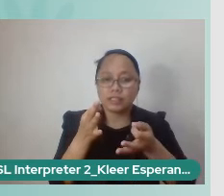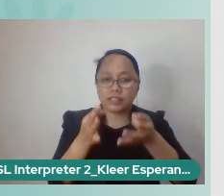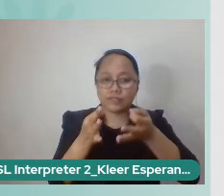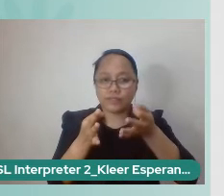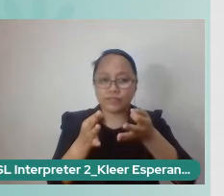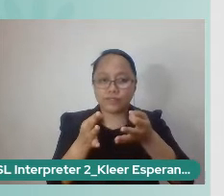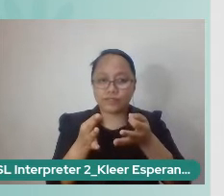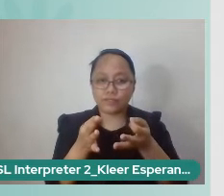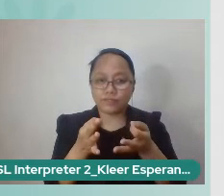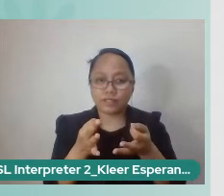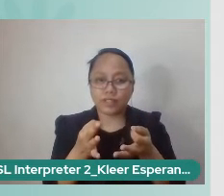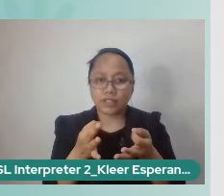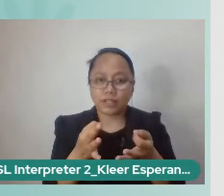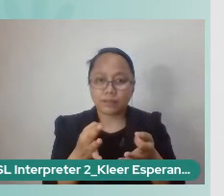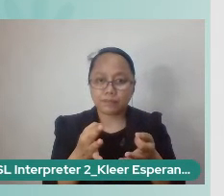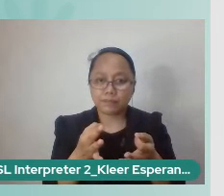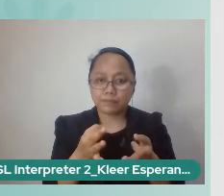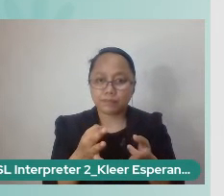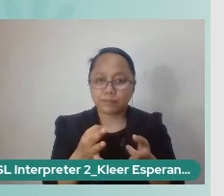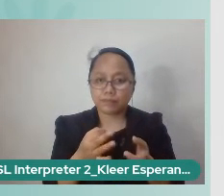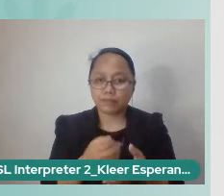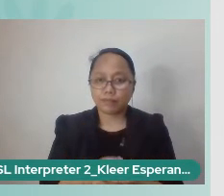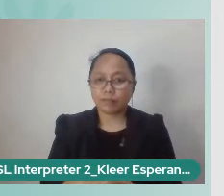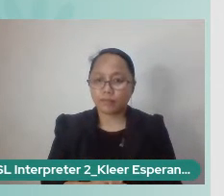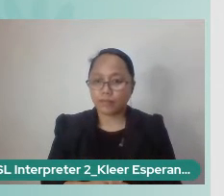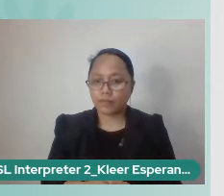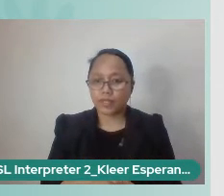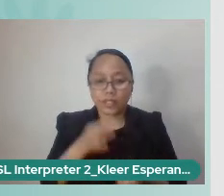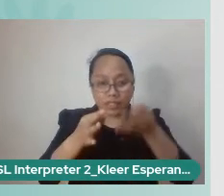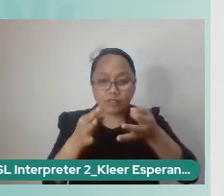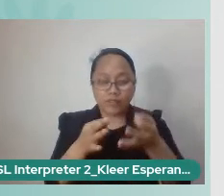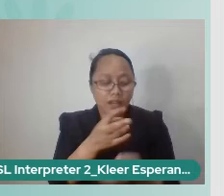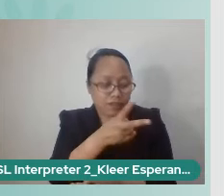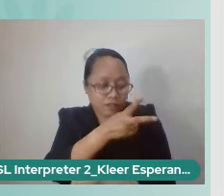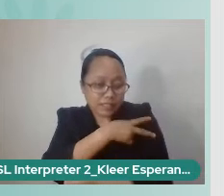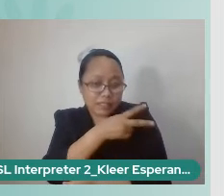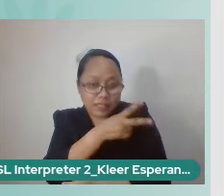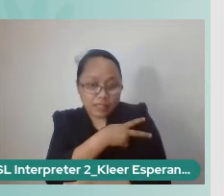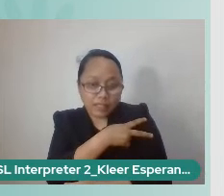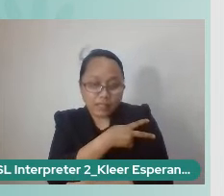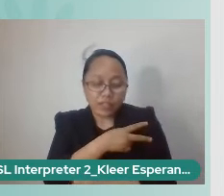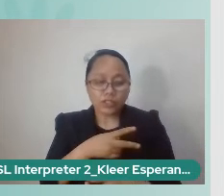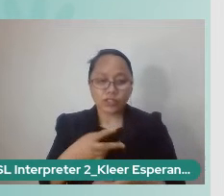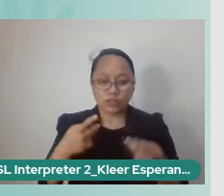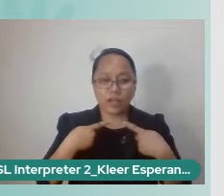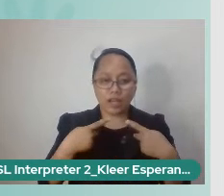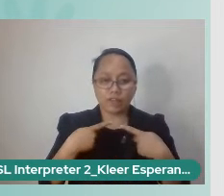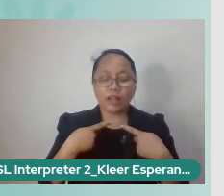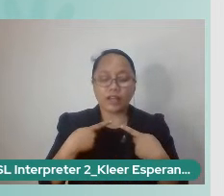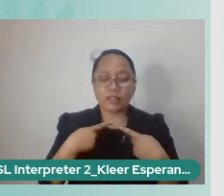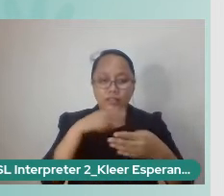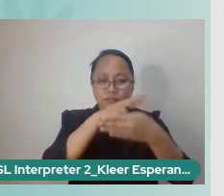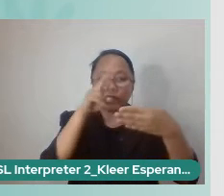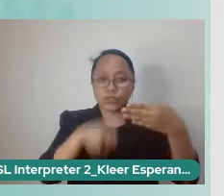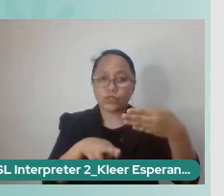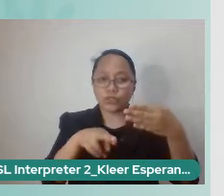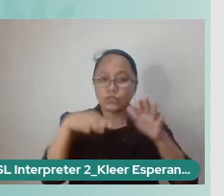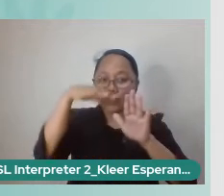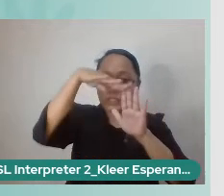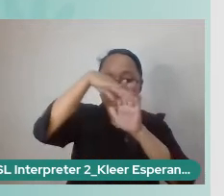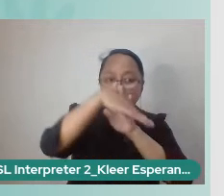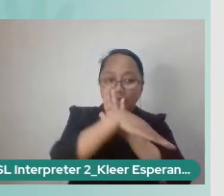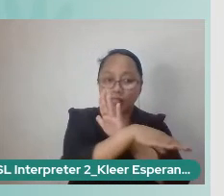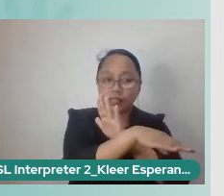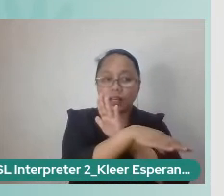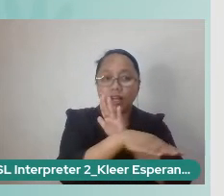we modeled. The one I'd like to draw your attention to is in purple, and this is the elimination strategy. This is the 90-70-90